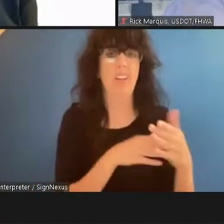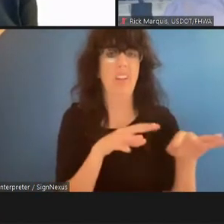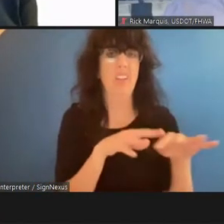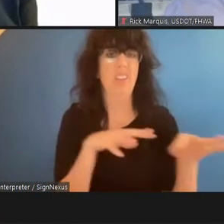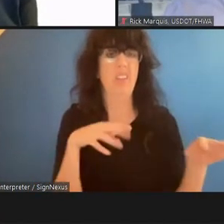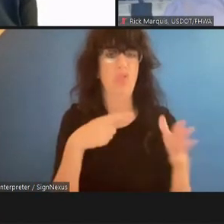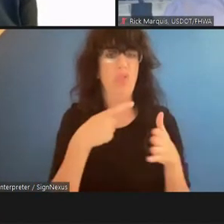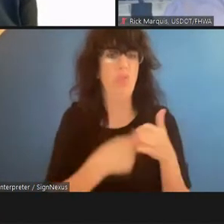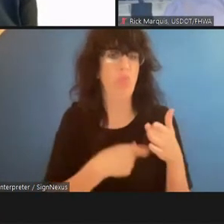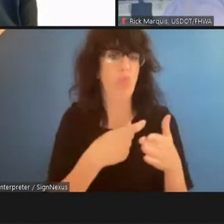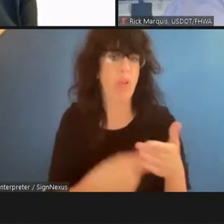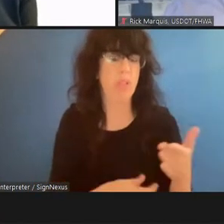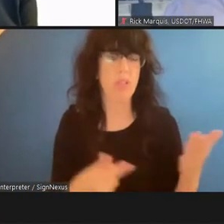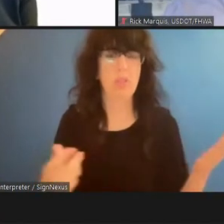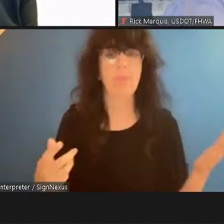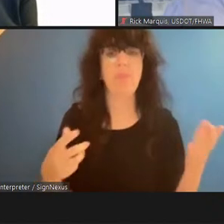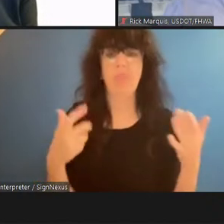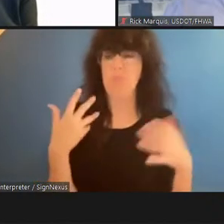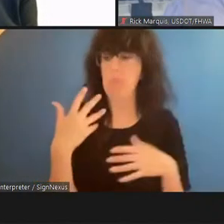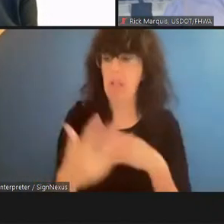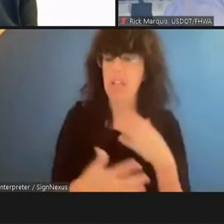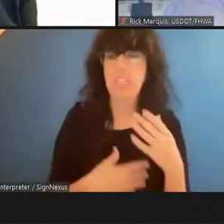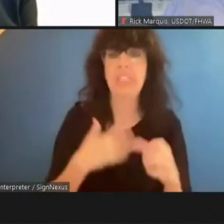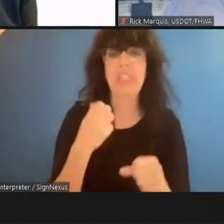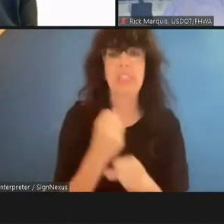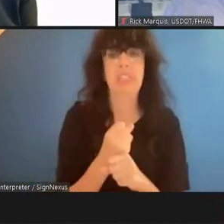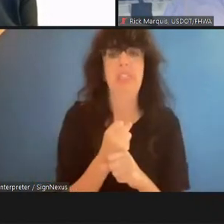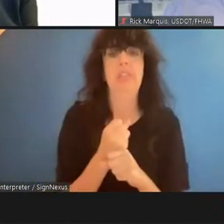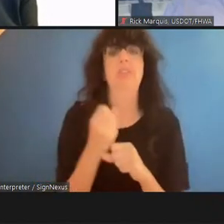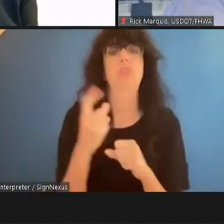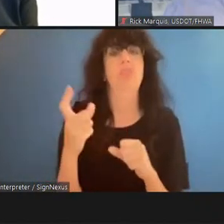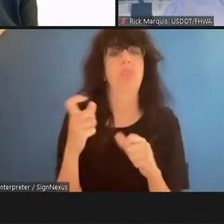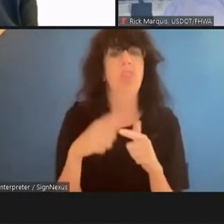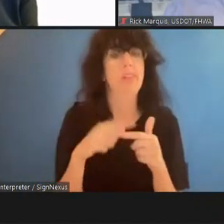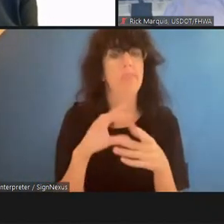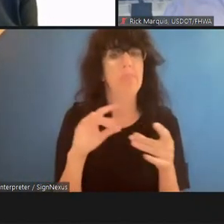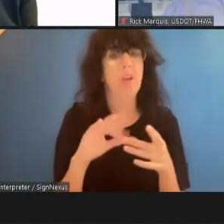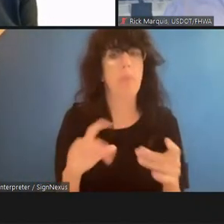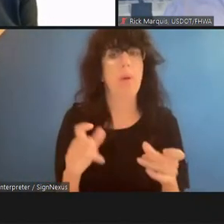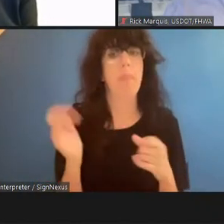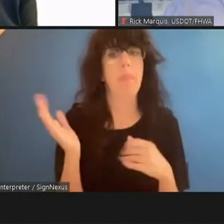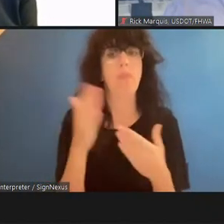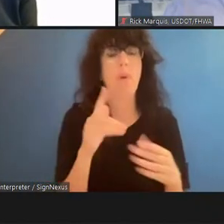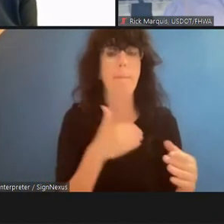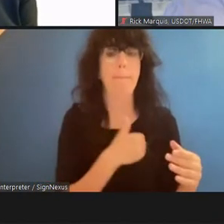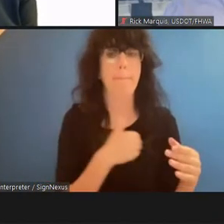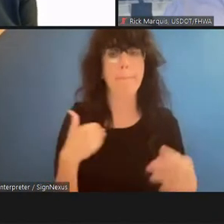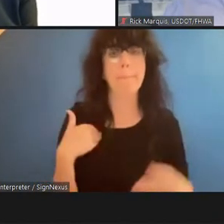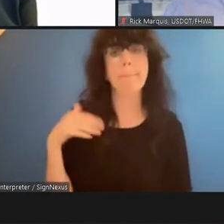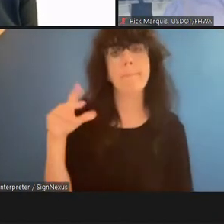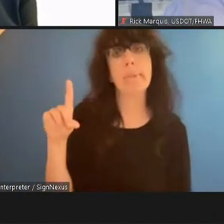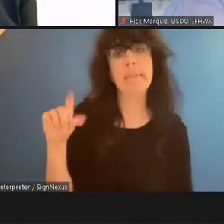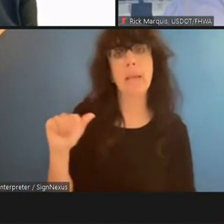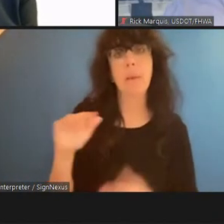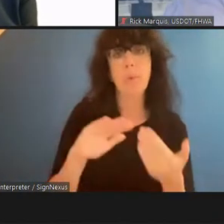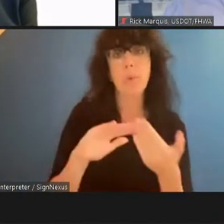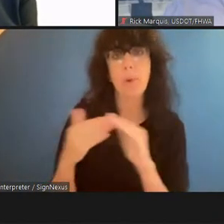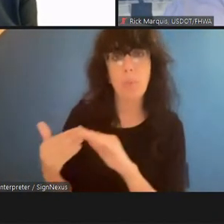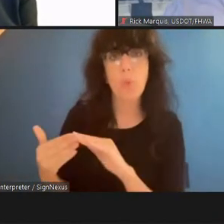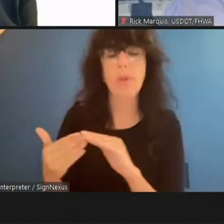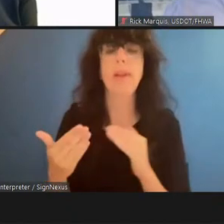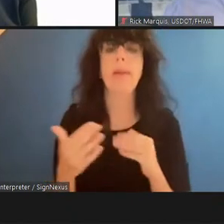pricing from years and years that this has come up before i'm a member of the disabled community and i'm